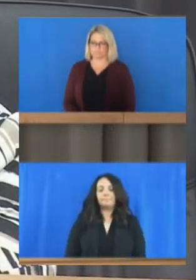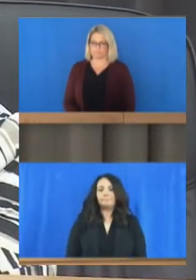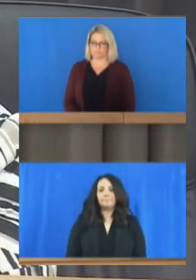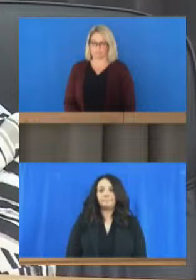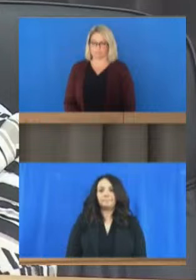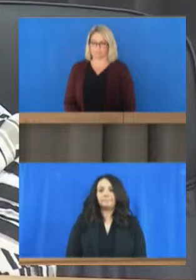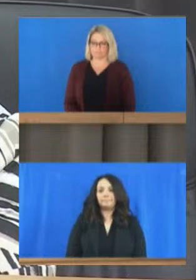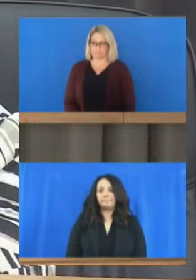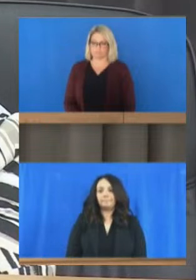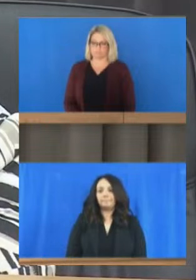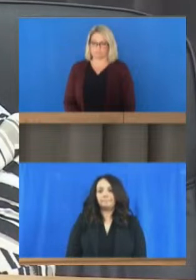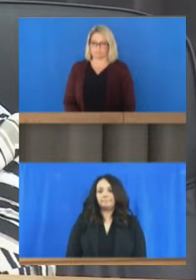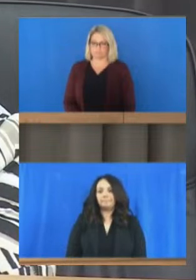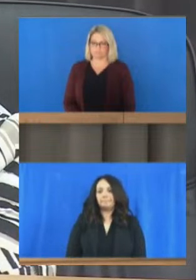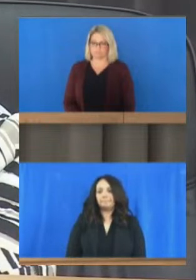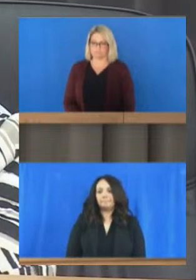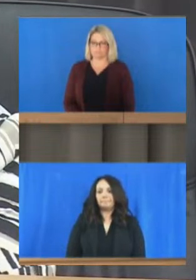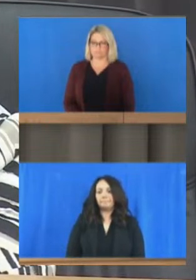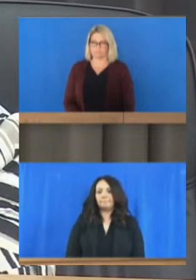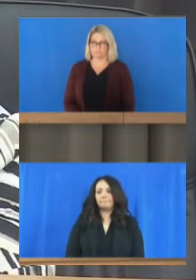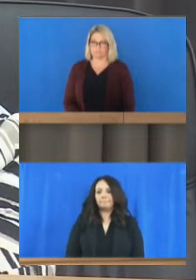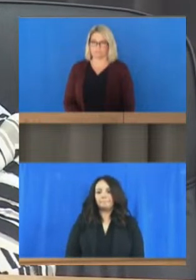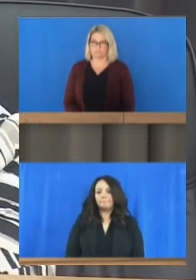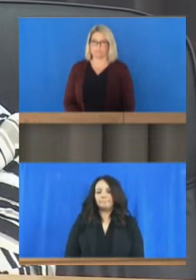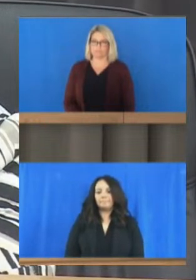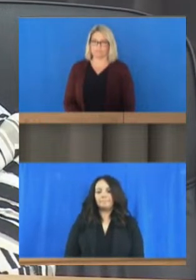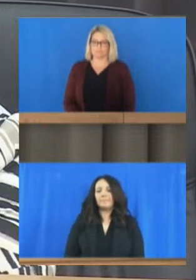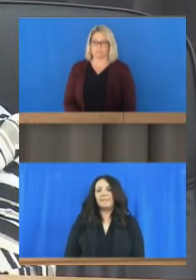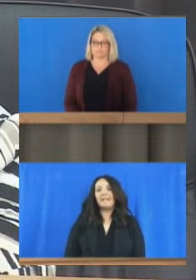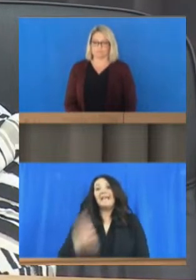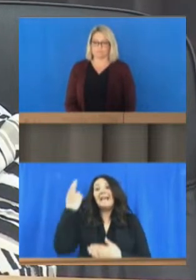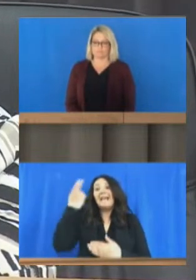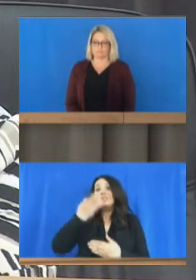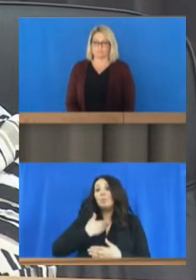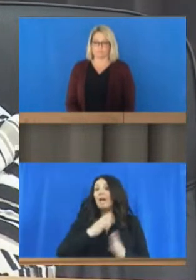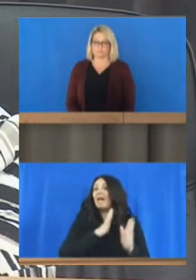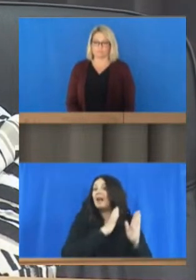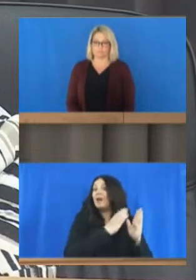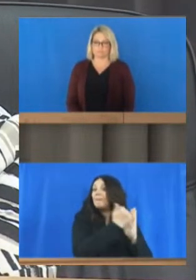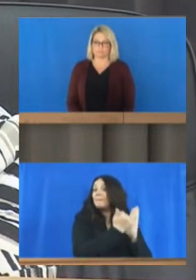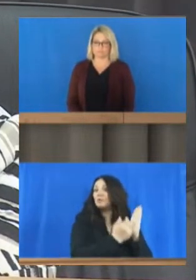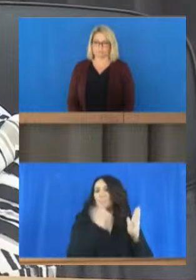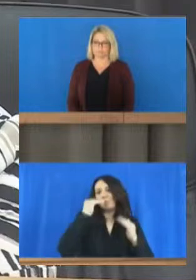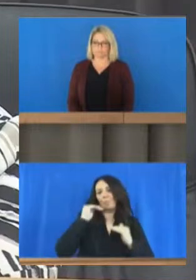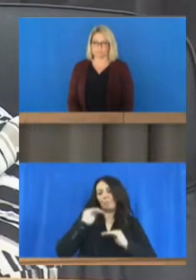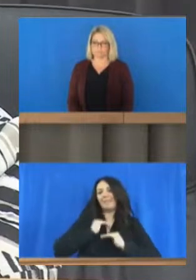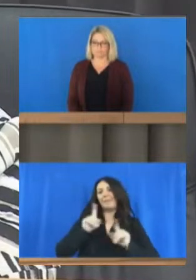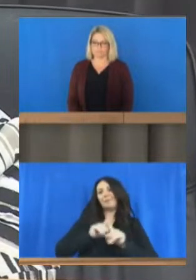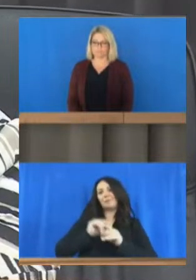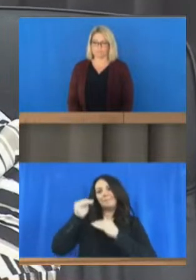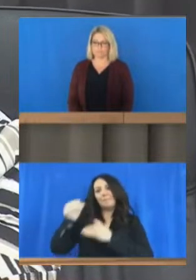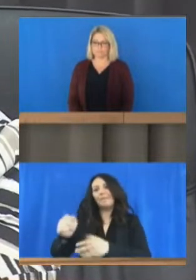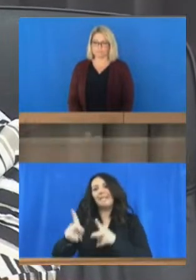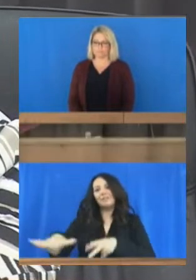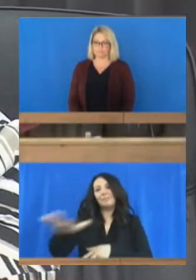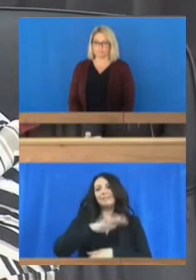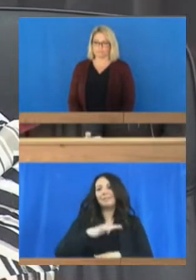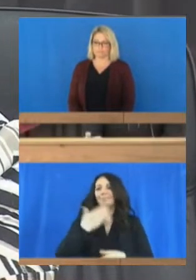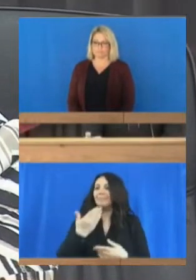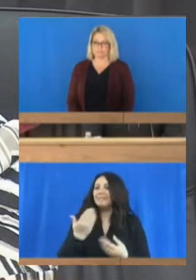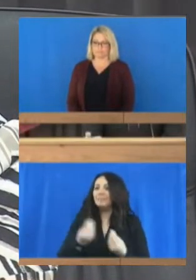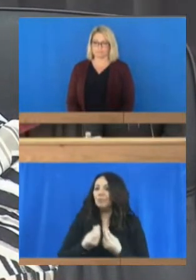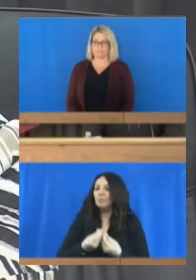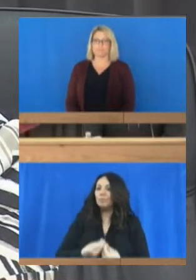vaccine. And they had that dose back in, from what I understand, February. Does that concern you that we are now